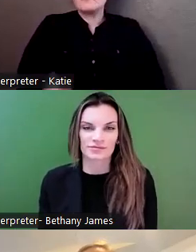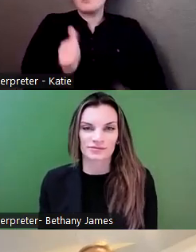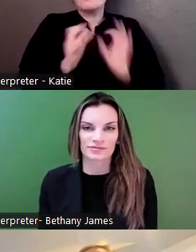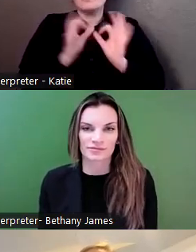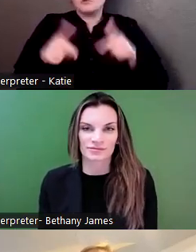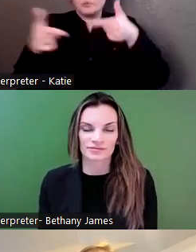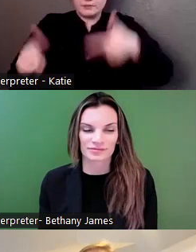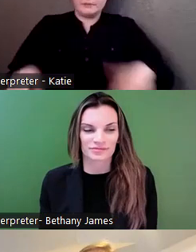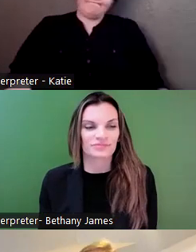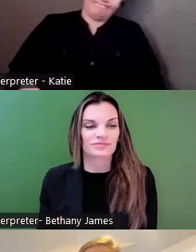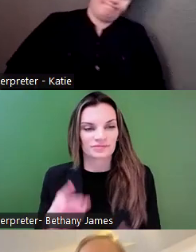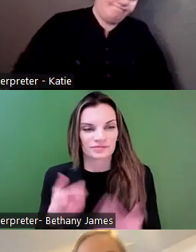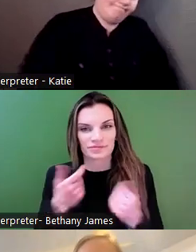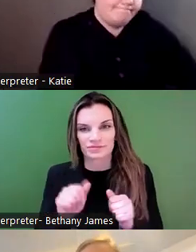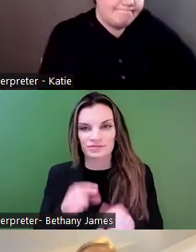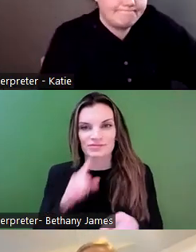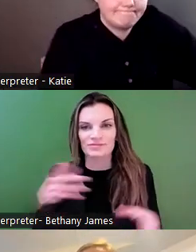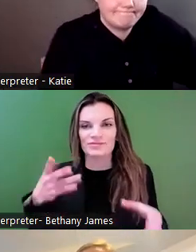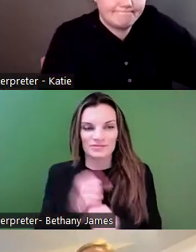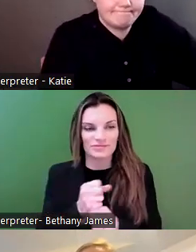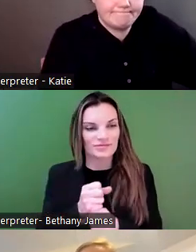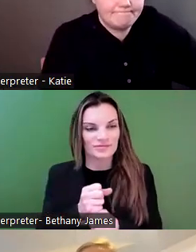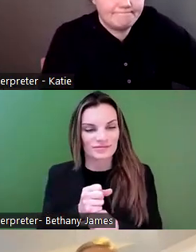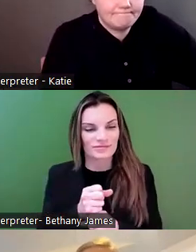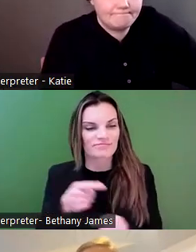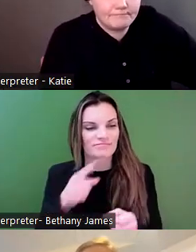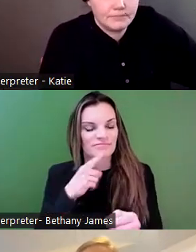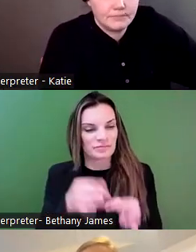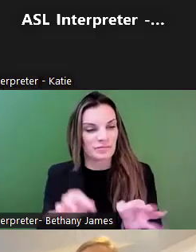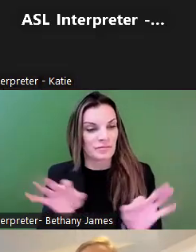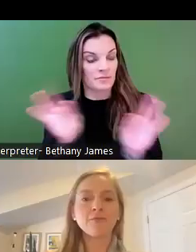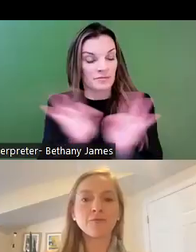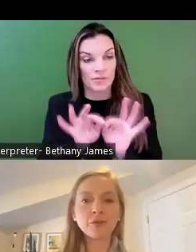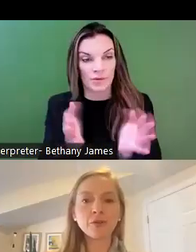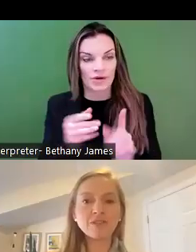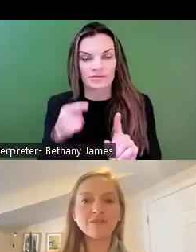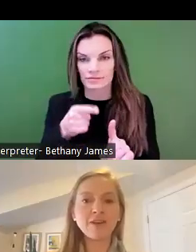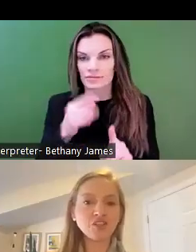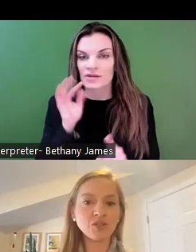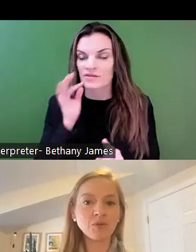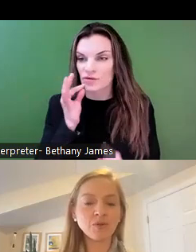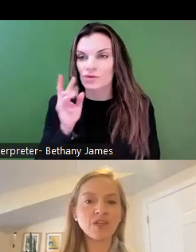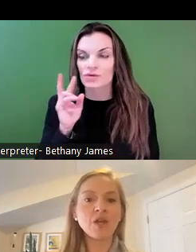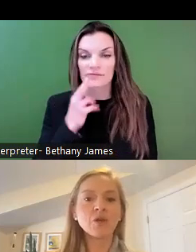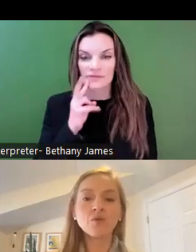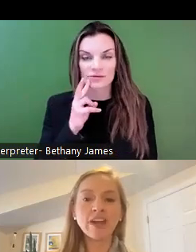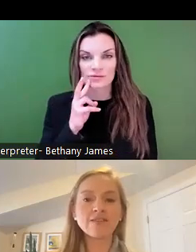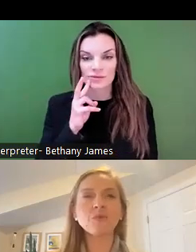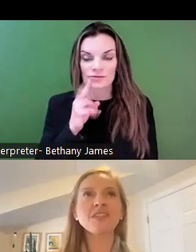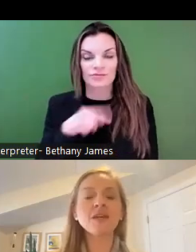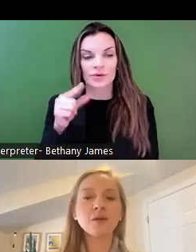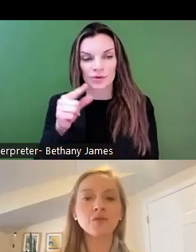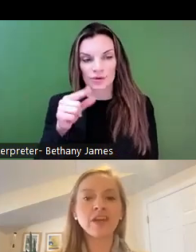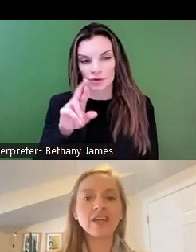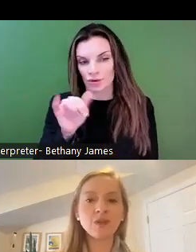So again, trying to make this as simple as possible. The biggest area is going to be fruits, vegetables, grains. When